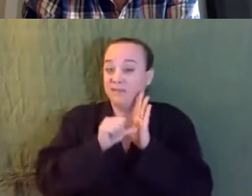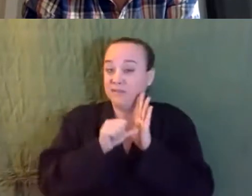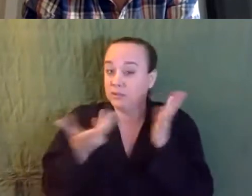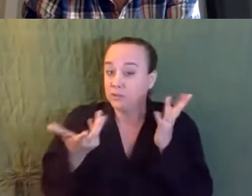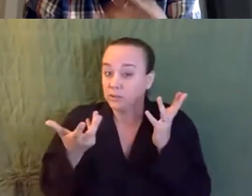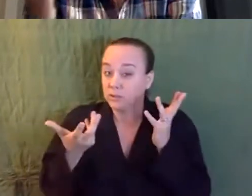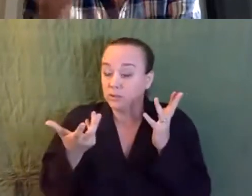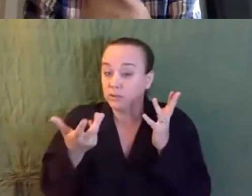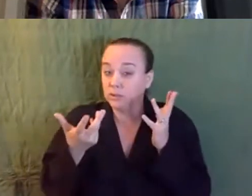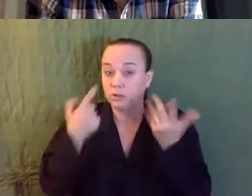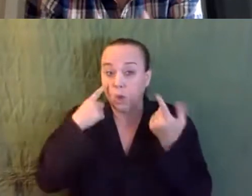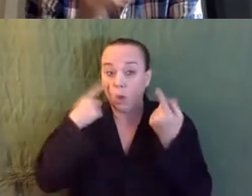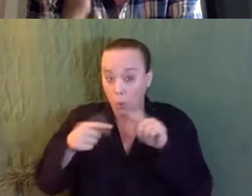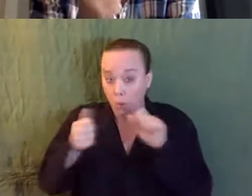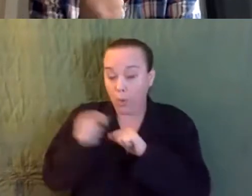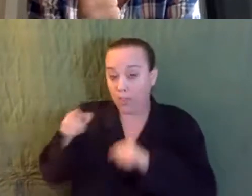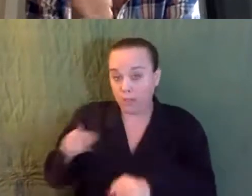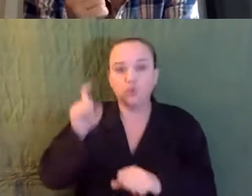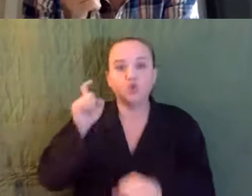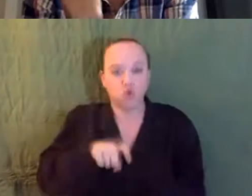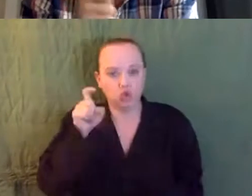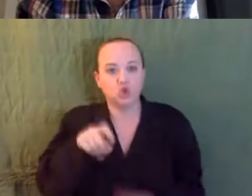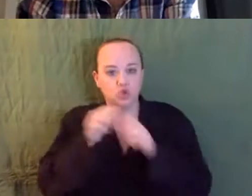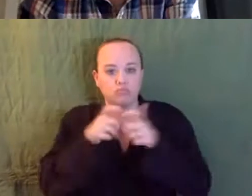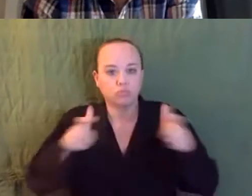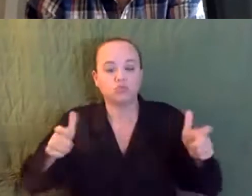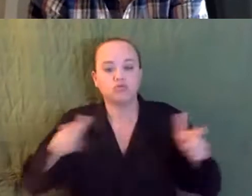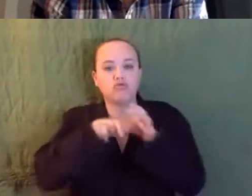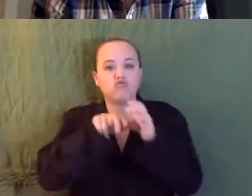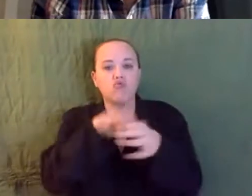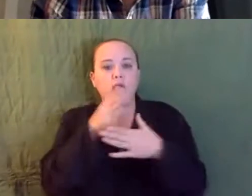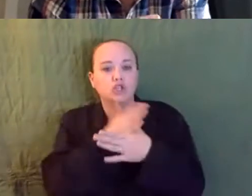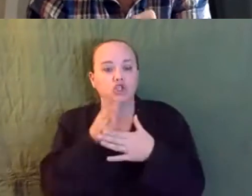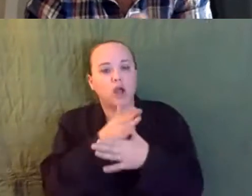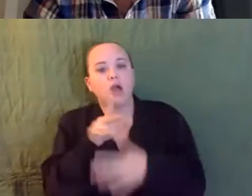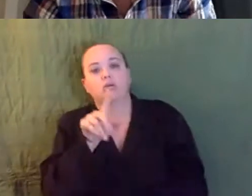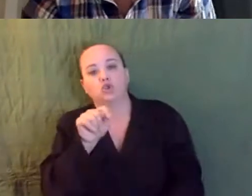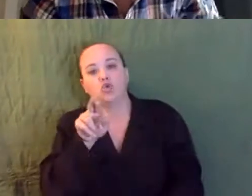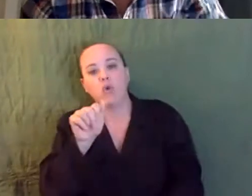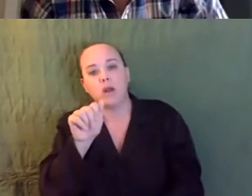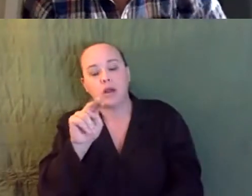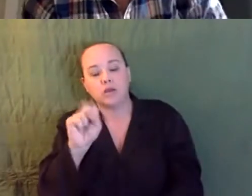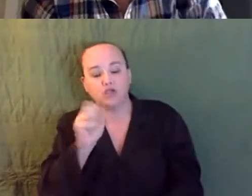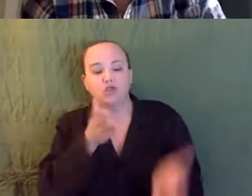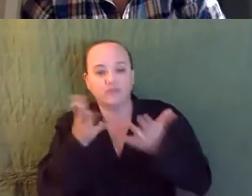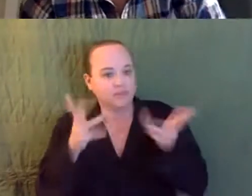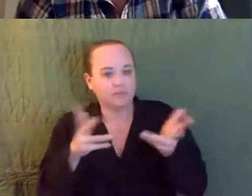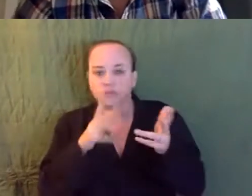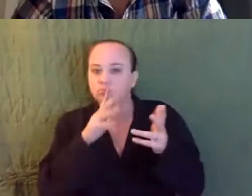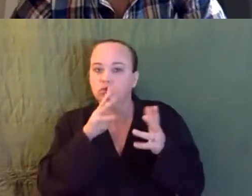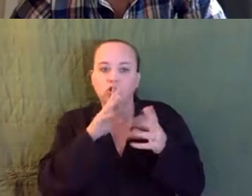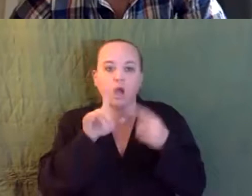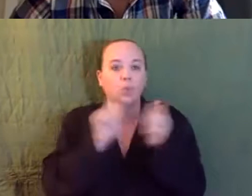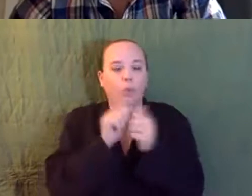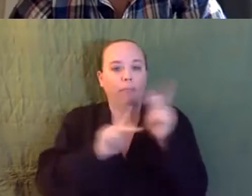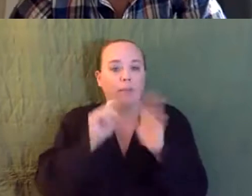know, the agreement with him that we should be expanding VIA rideshare and VIA trans services. And I've spoken with folks already at the door